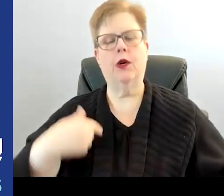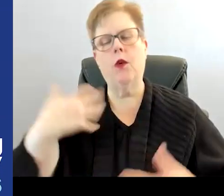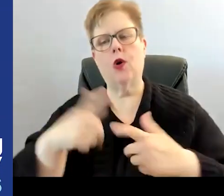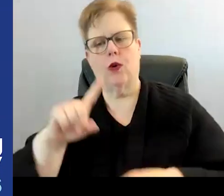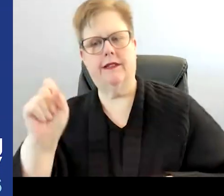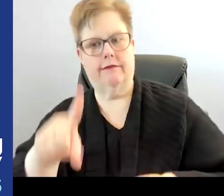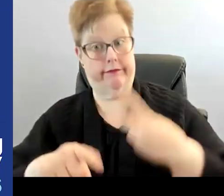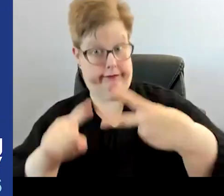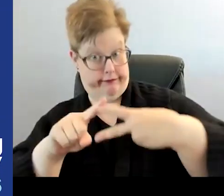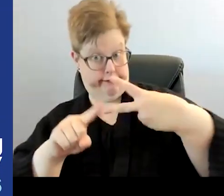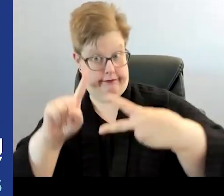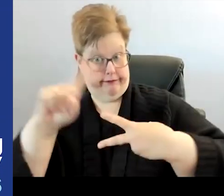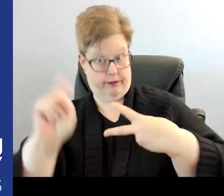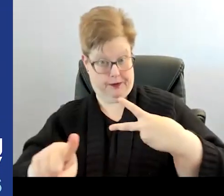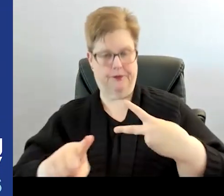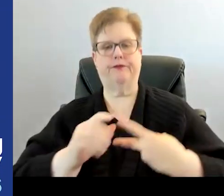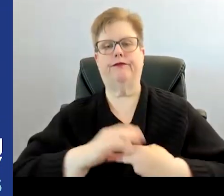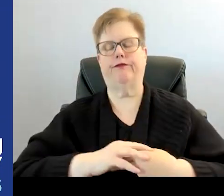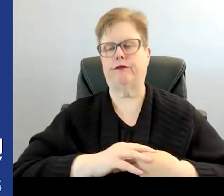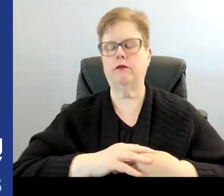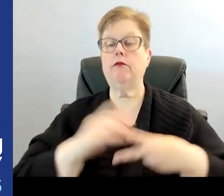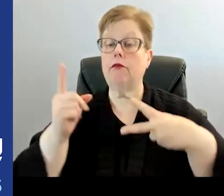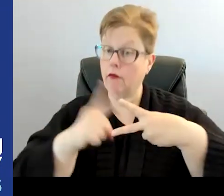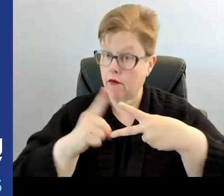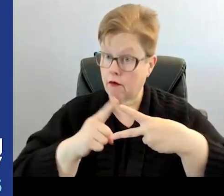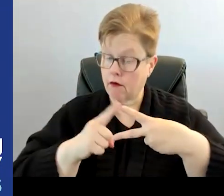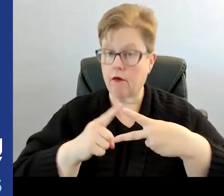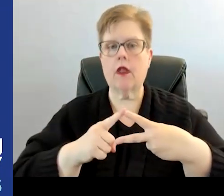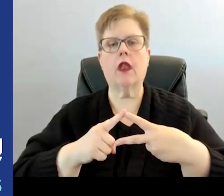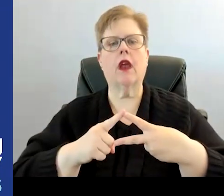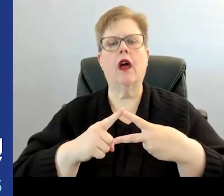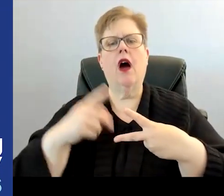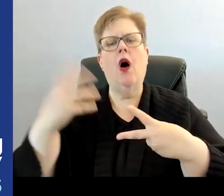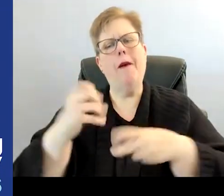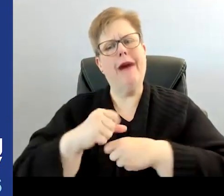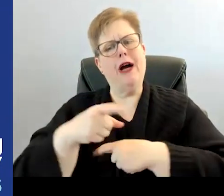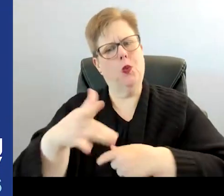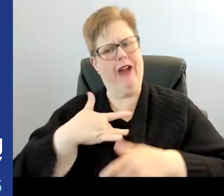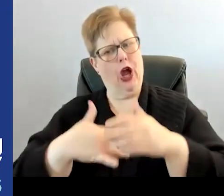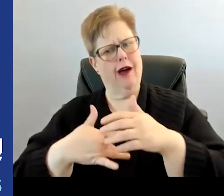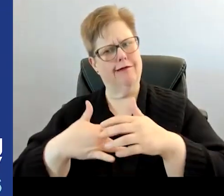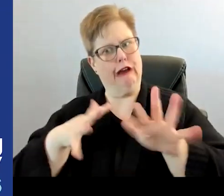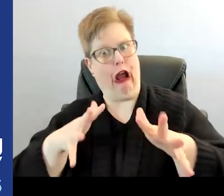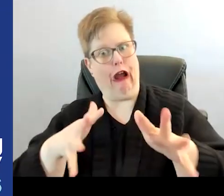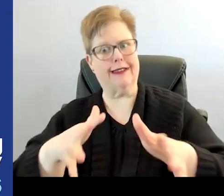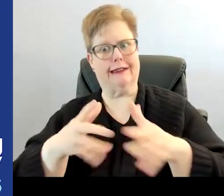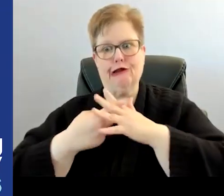to ask you 2 questions. First one is, what, if anything, makes you feel nervous about